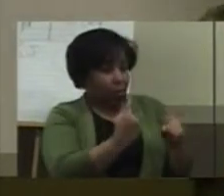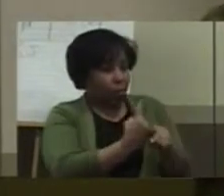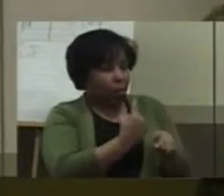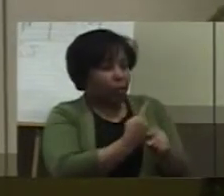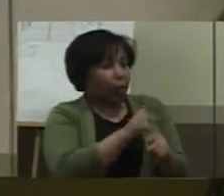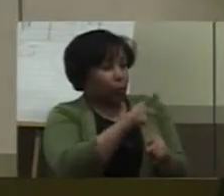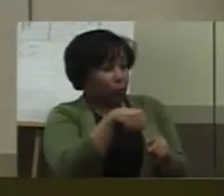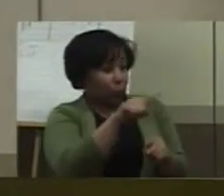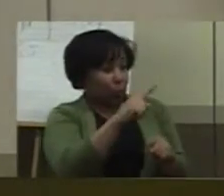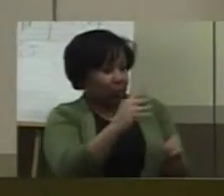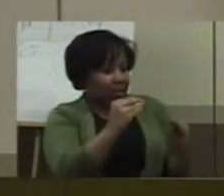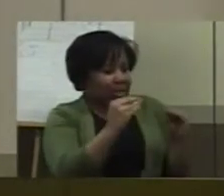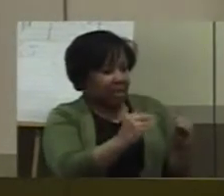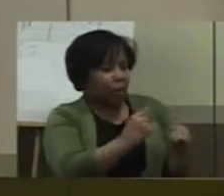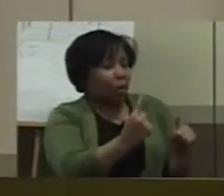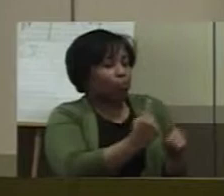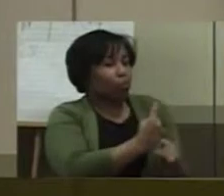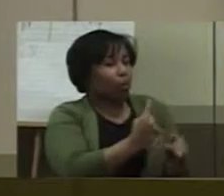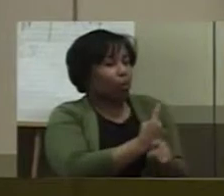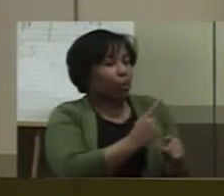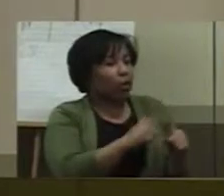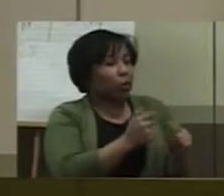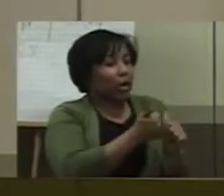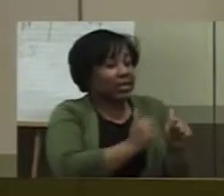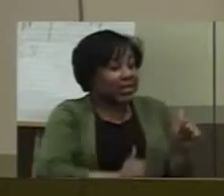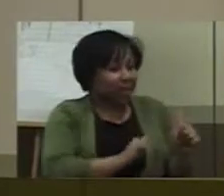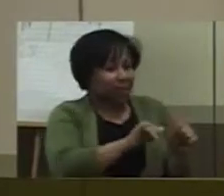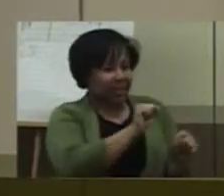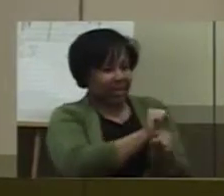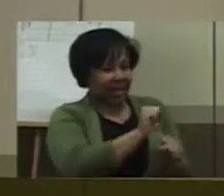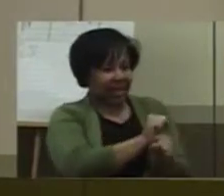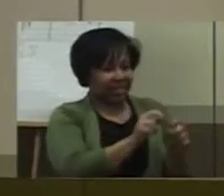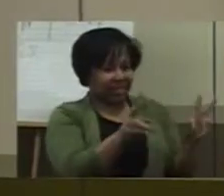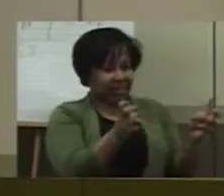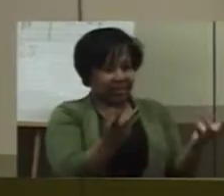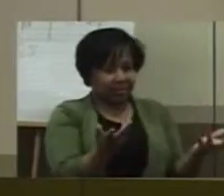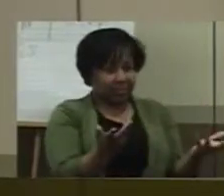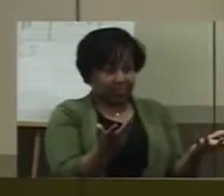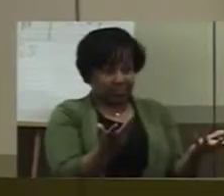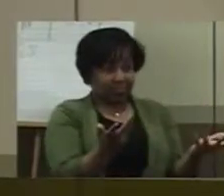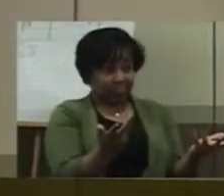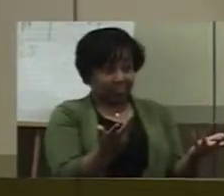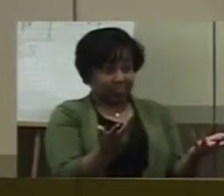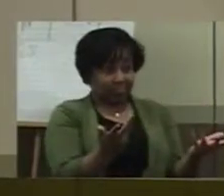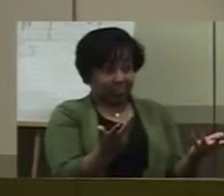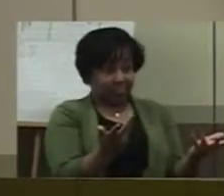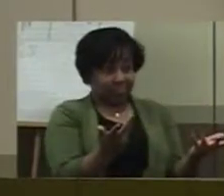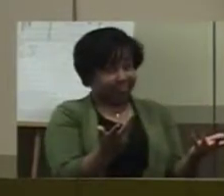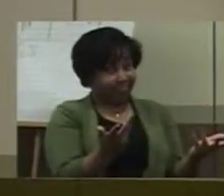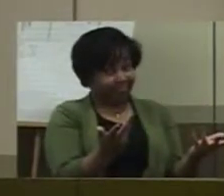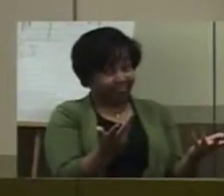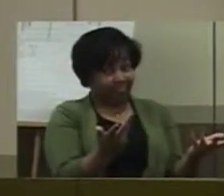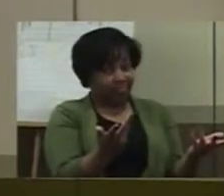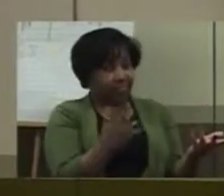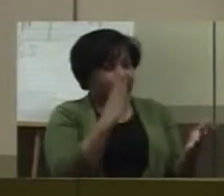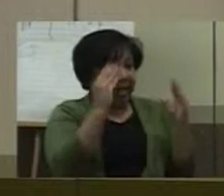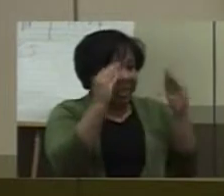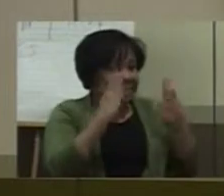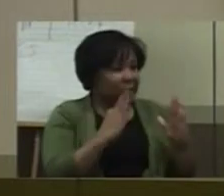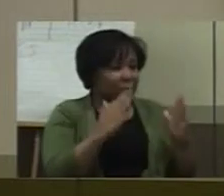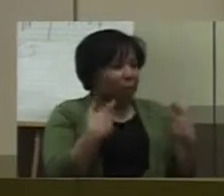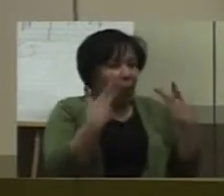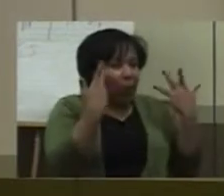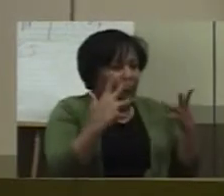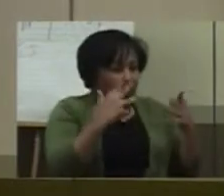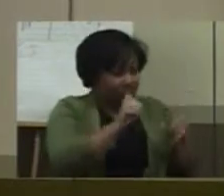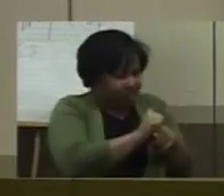you're going to be teaching an appropriate way to escape the task? Okay? And teachers don't